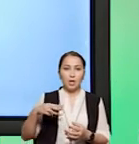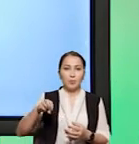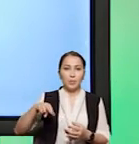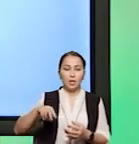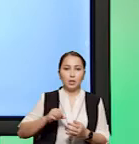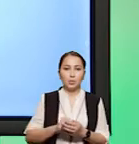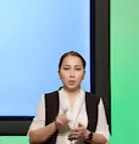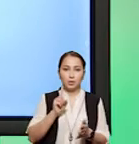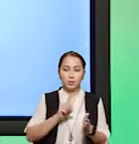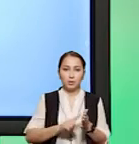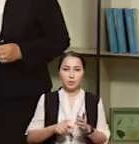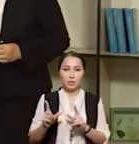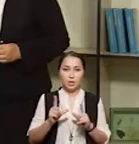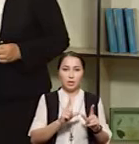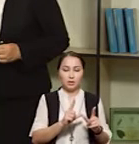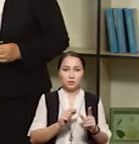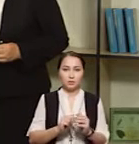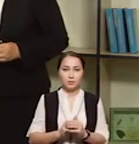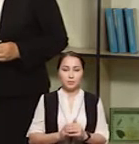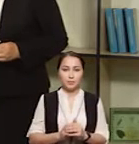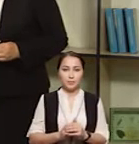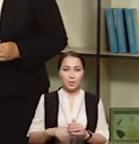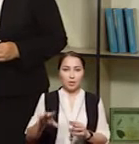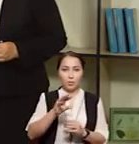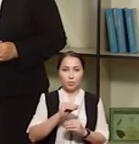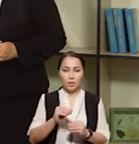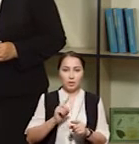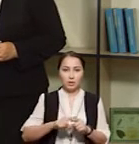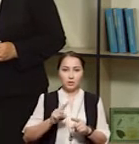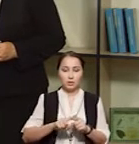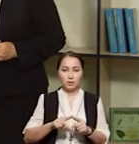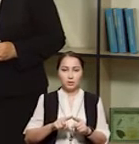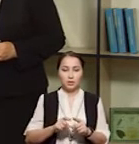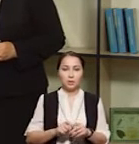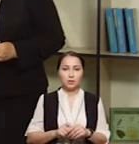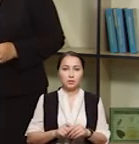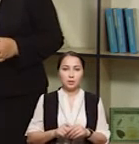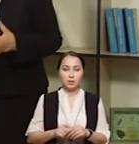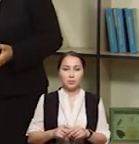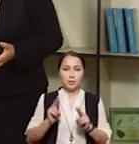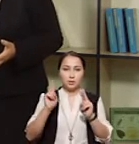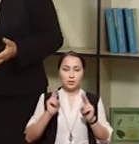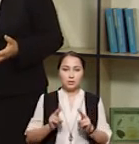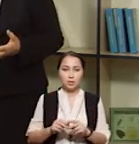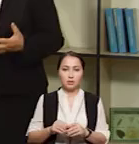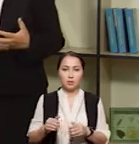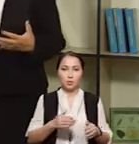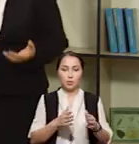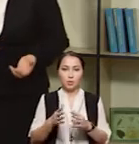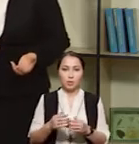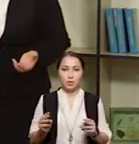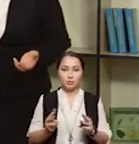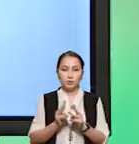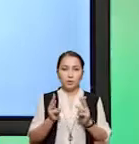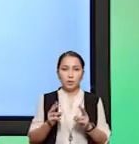molekulalarni haqiqatdan ham harakat qilishini, ularni tezliklarini nazariy yo'l bilan ham,